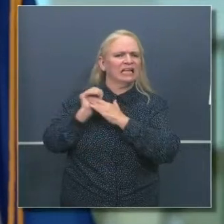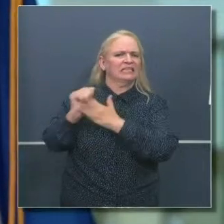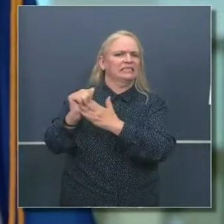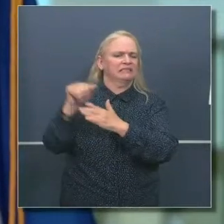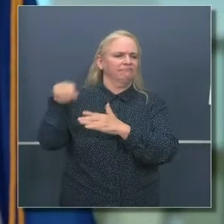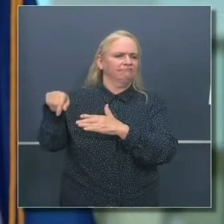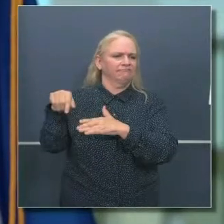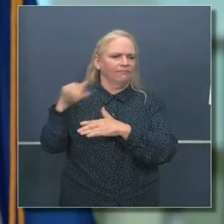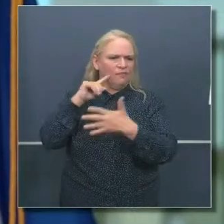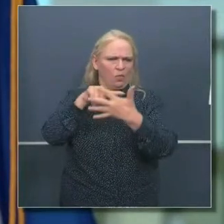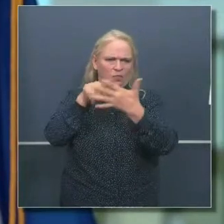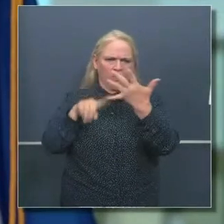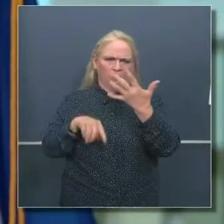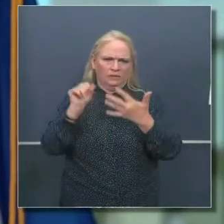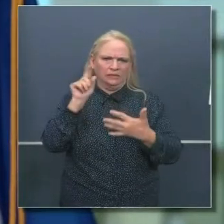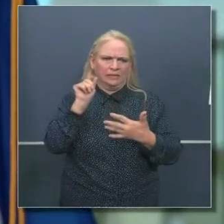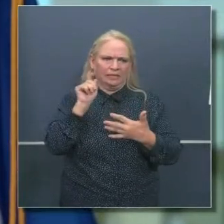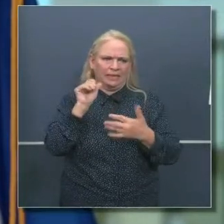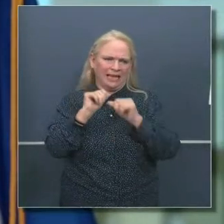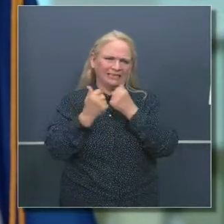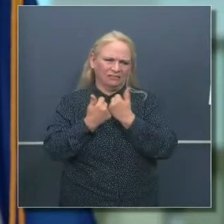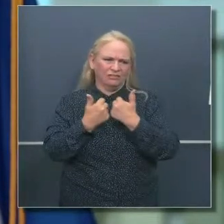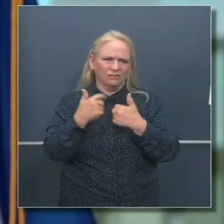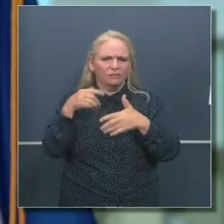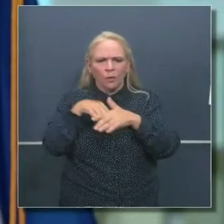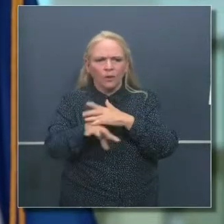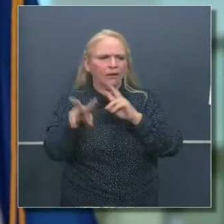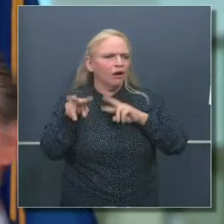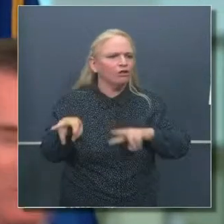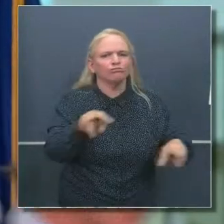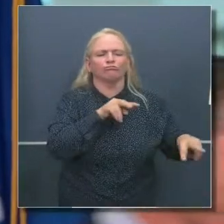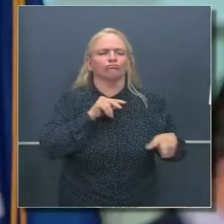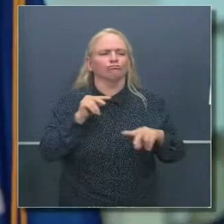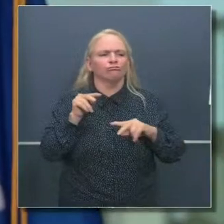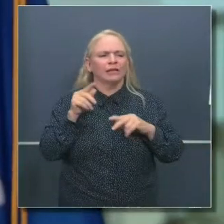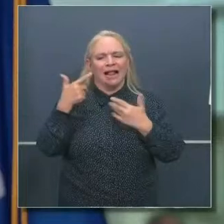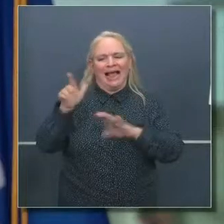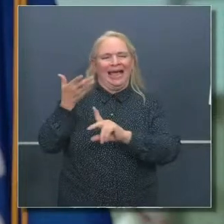talk more broadly to spirit the question you just posed.